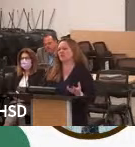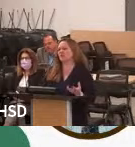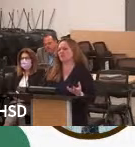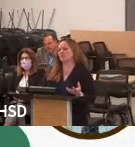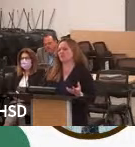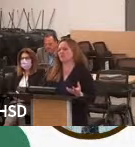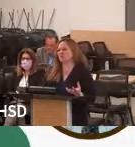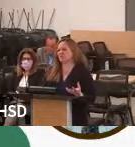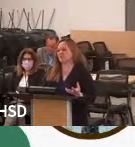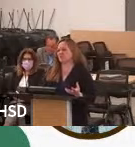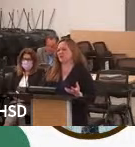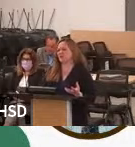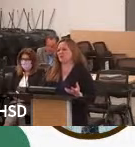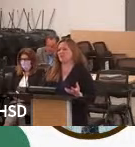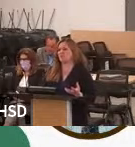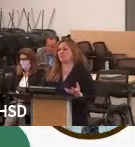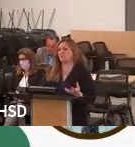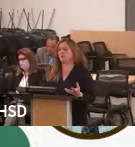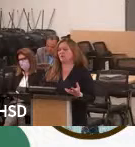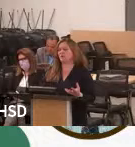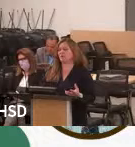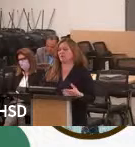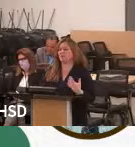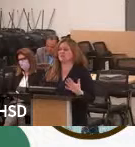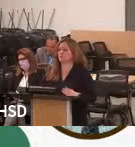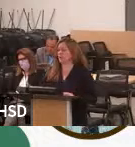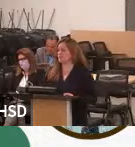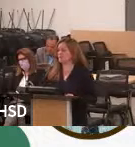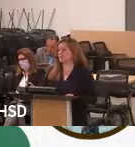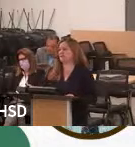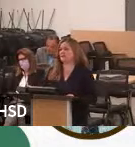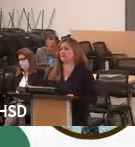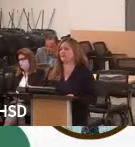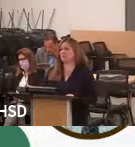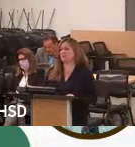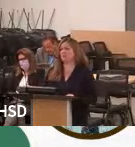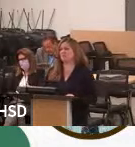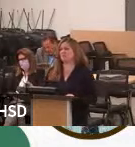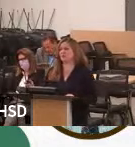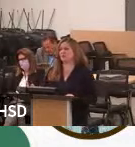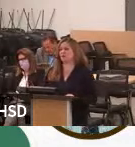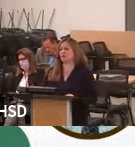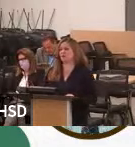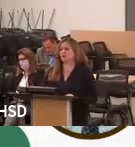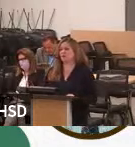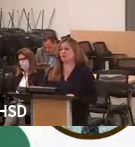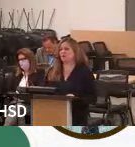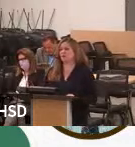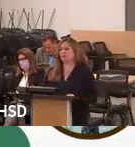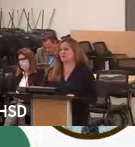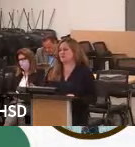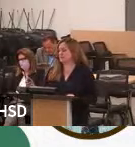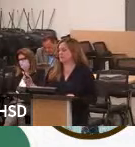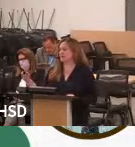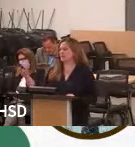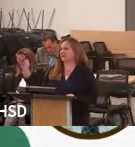right level information and making sure people have opportunities to process it and engage with it. So moving on to, and it's